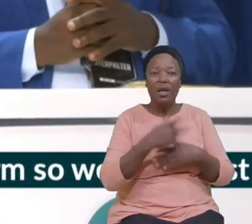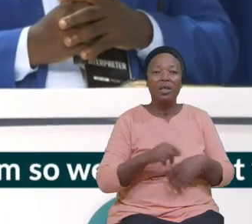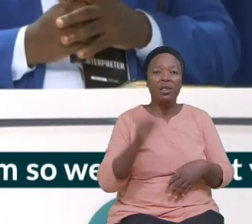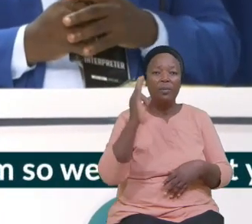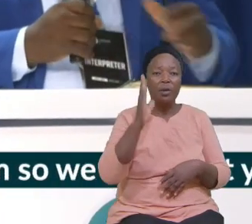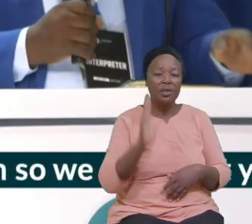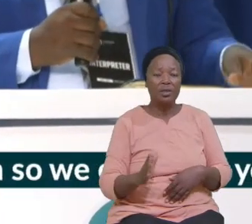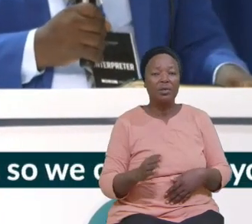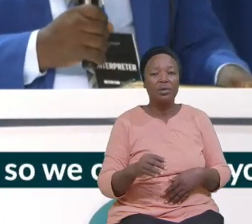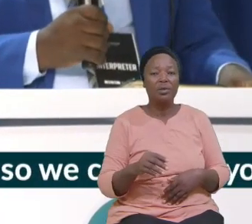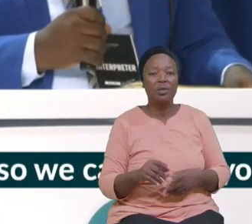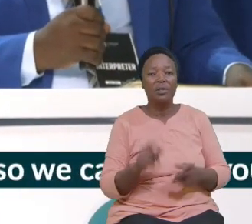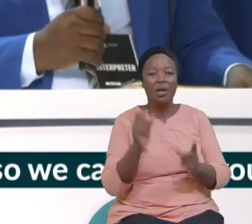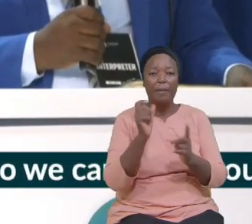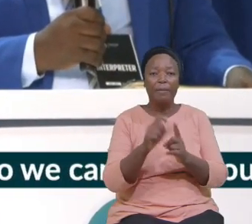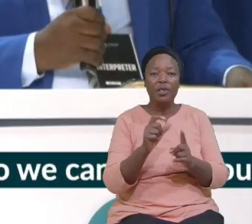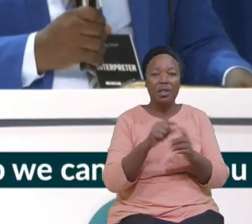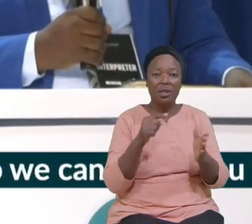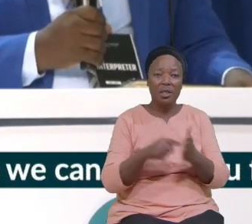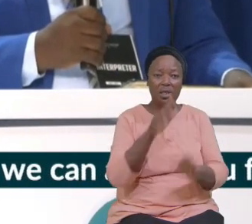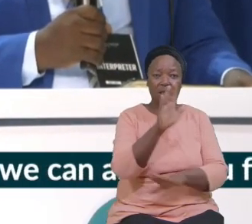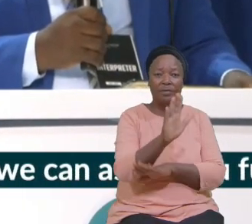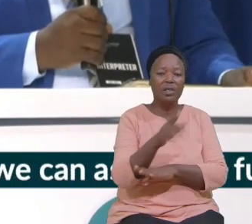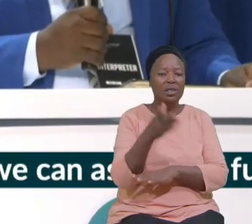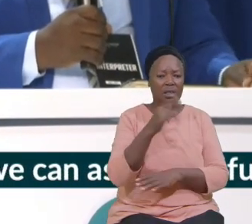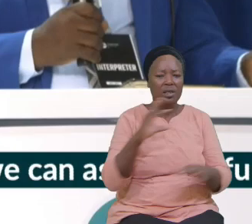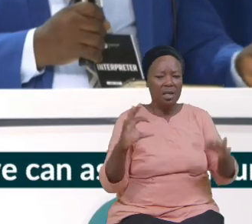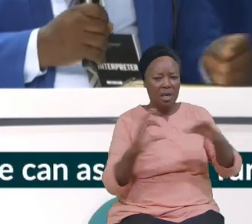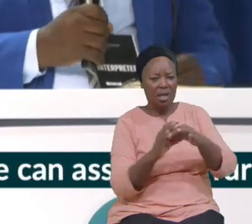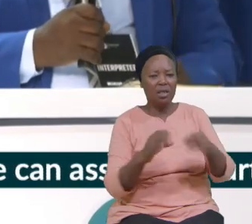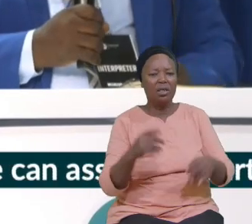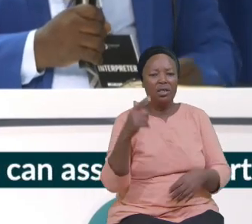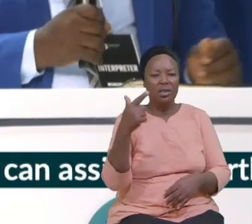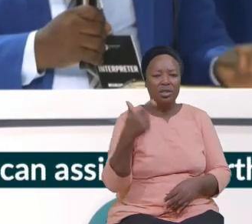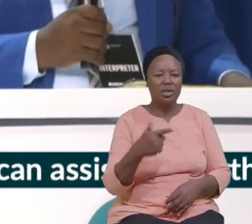evening, there is a link,